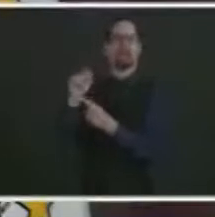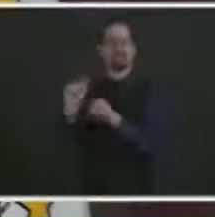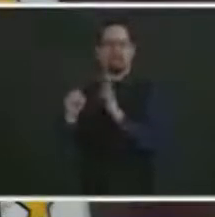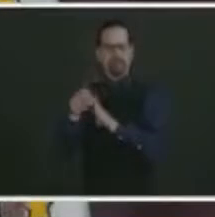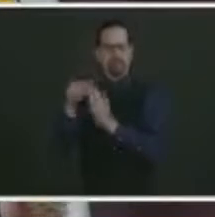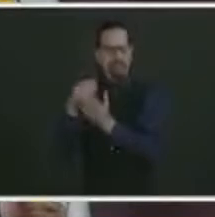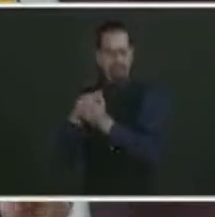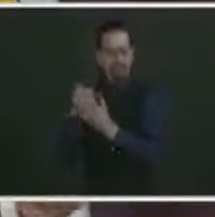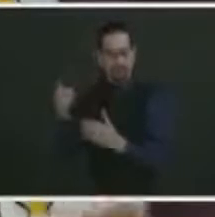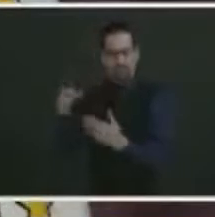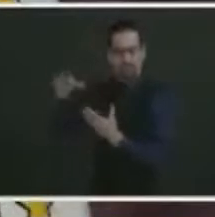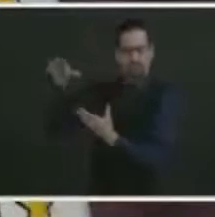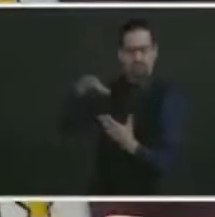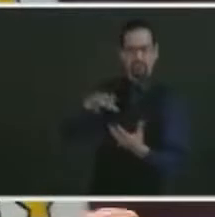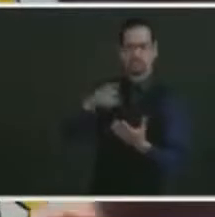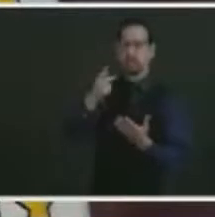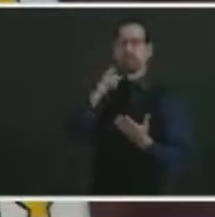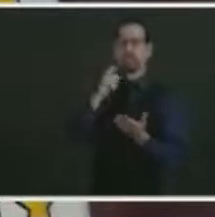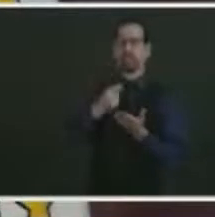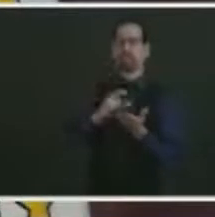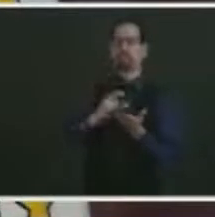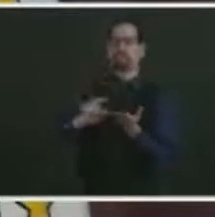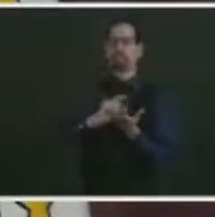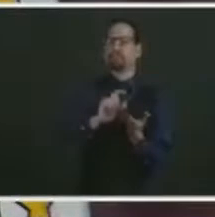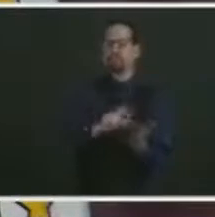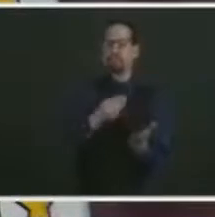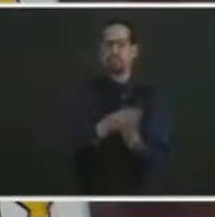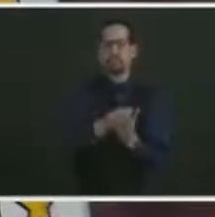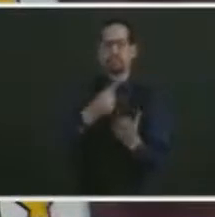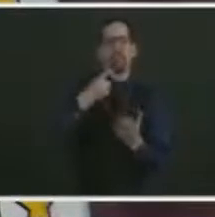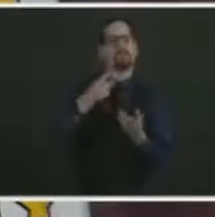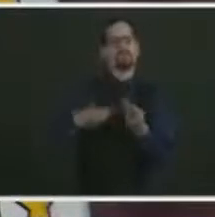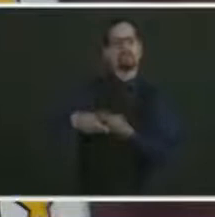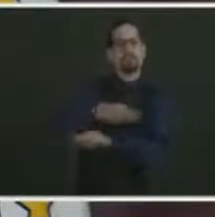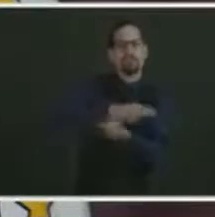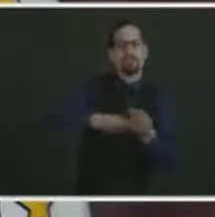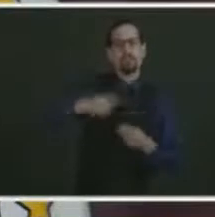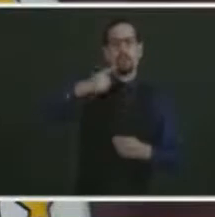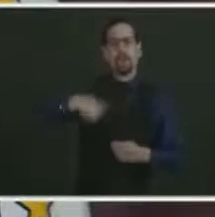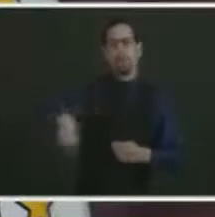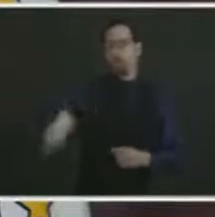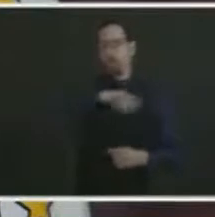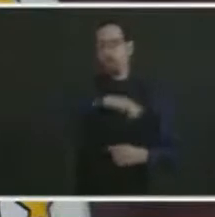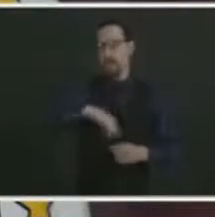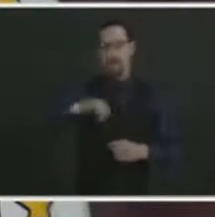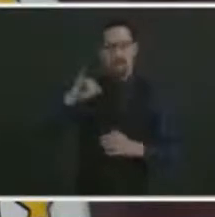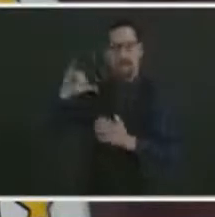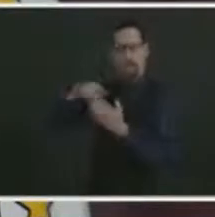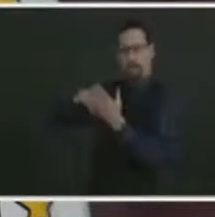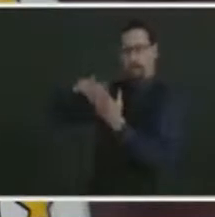individual employees of the state. It's a voluntary program, but I am